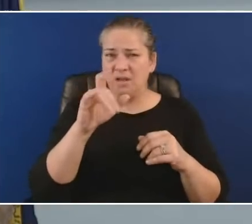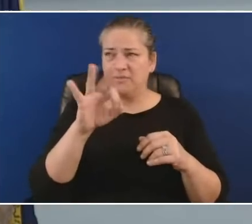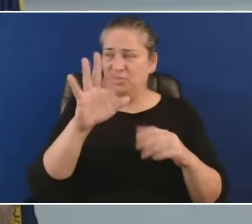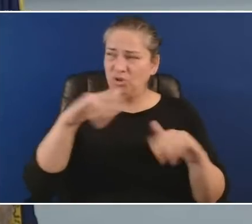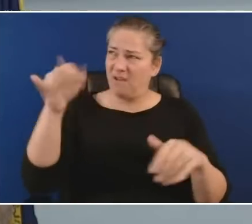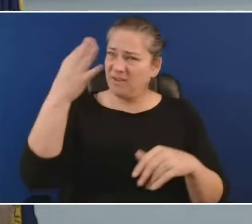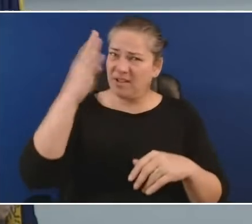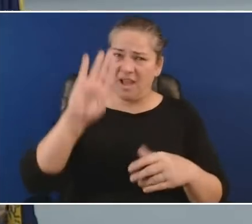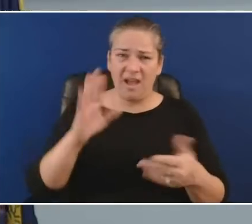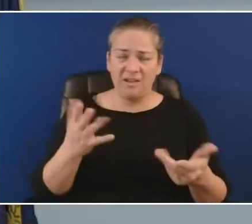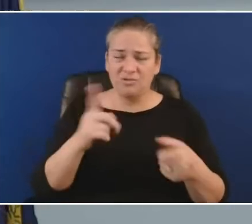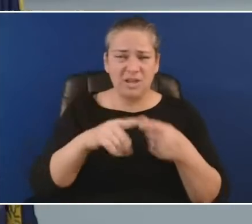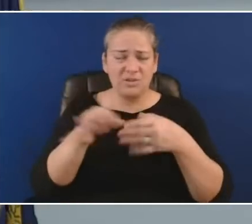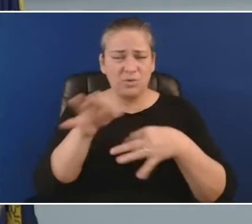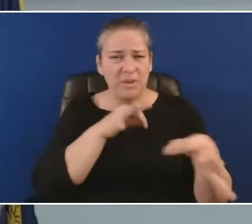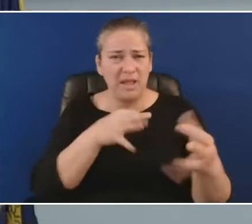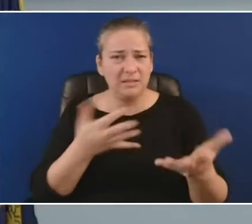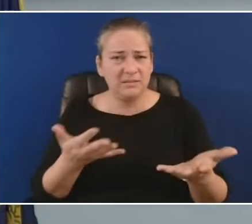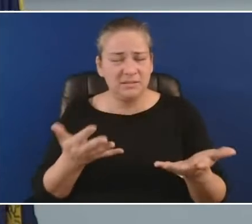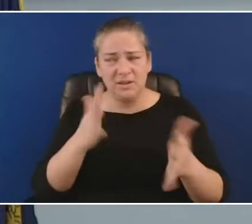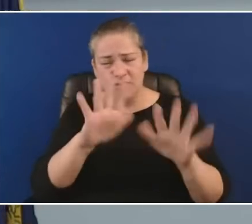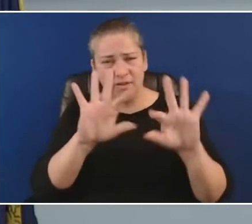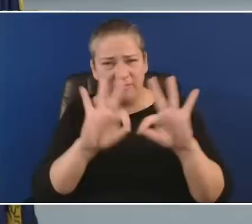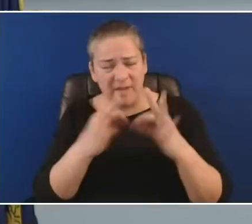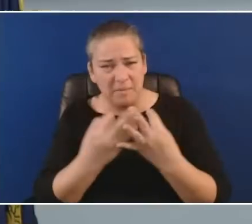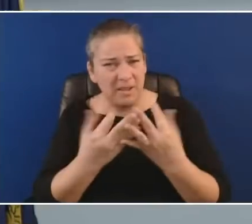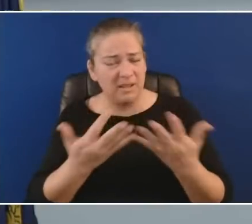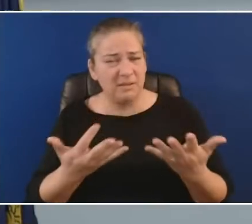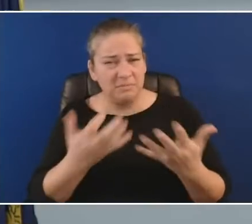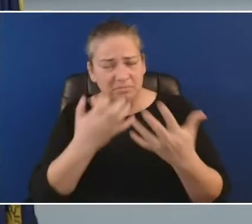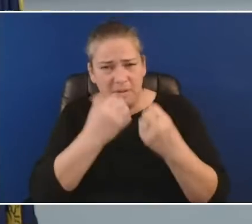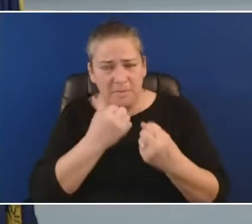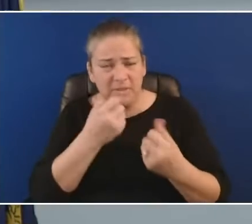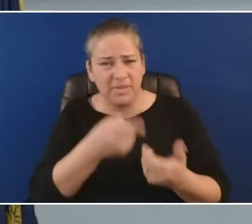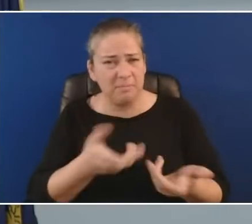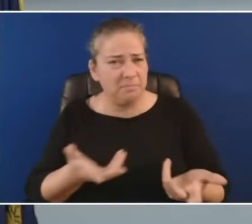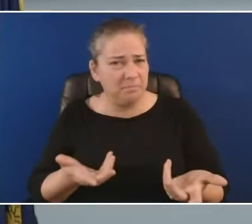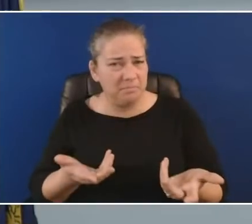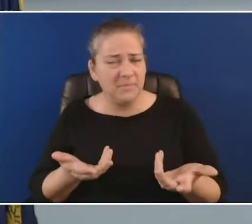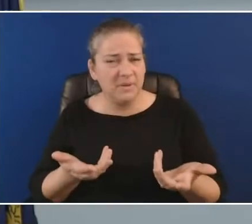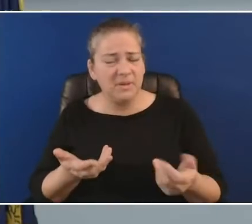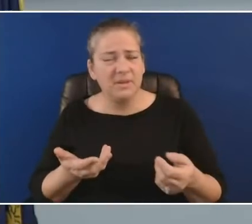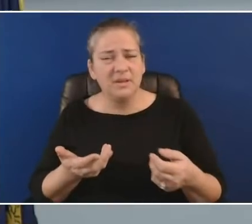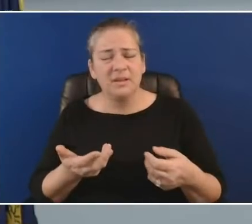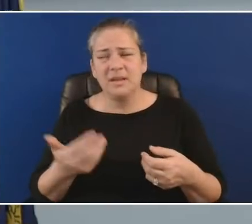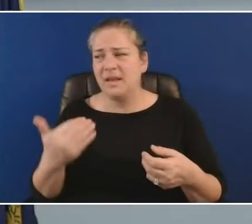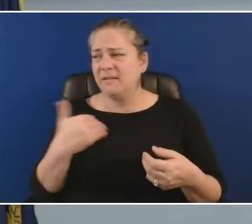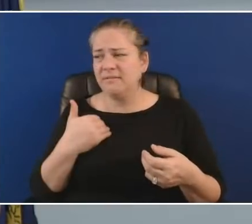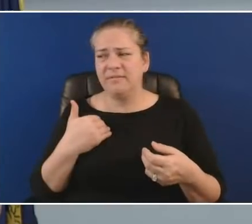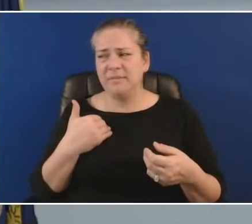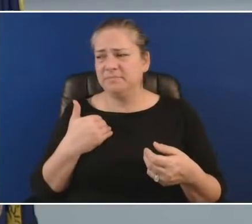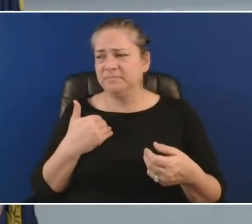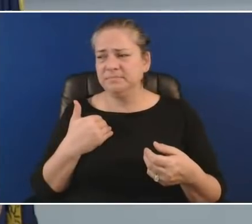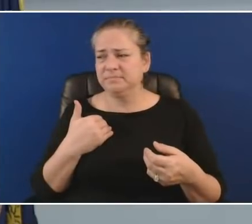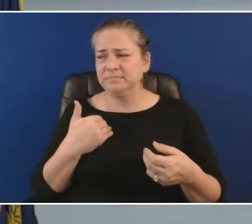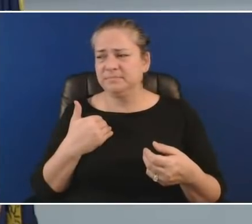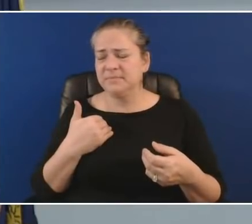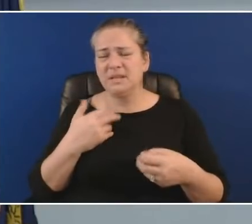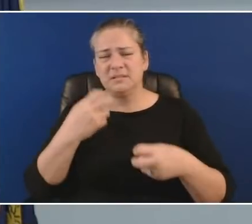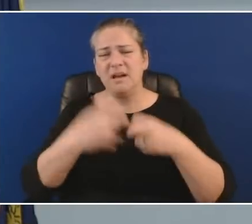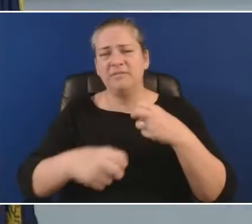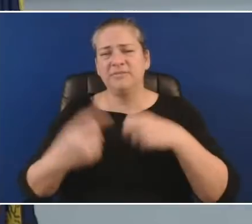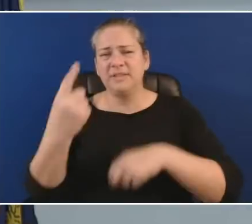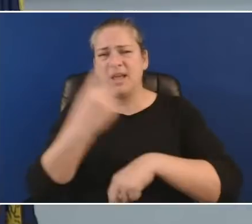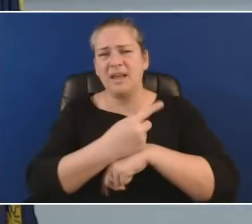in their communities, to their families. This is yet another tough day and a tough